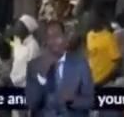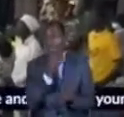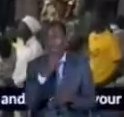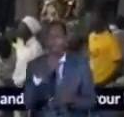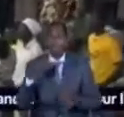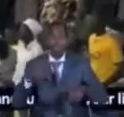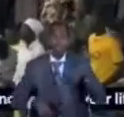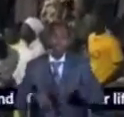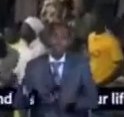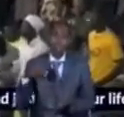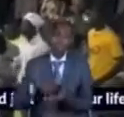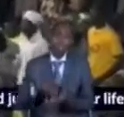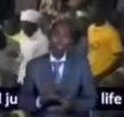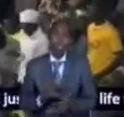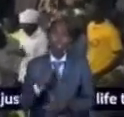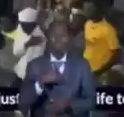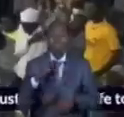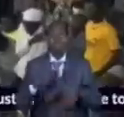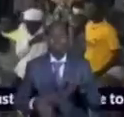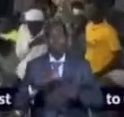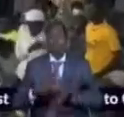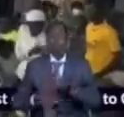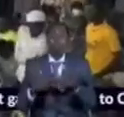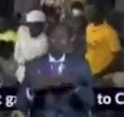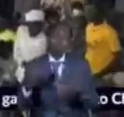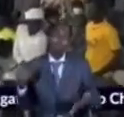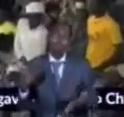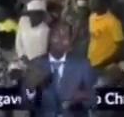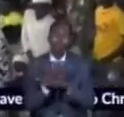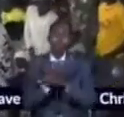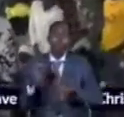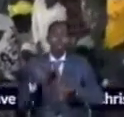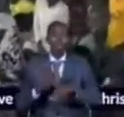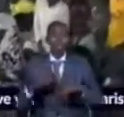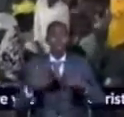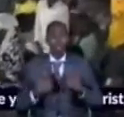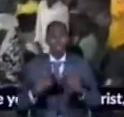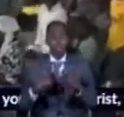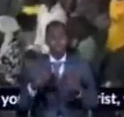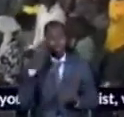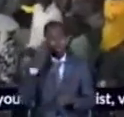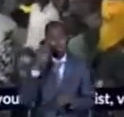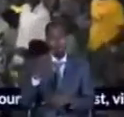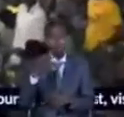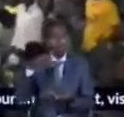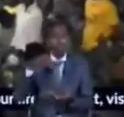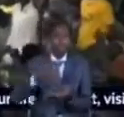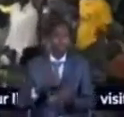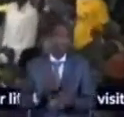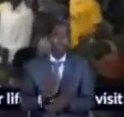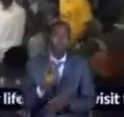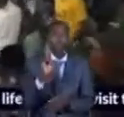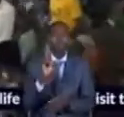up. If you couldn't walk before, freedom has come. Rise up and